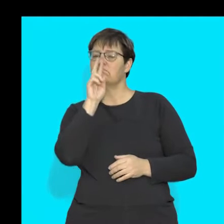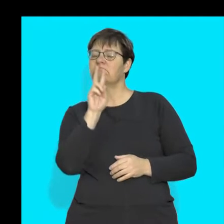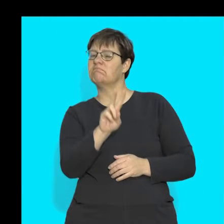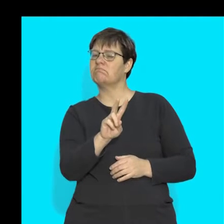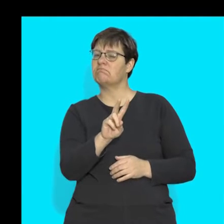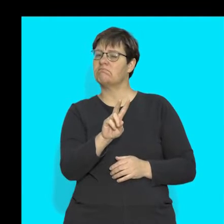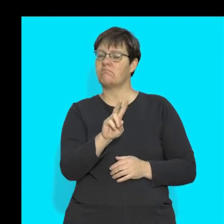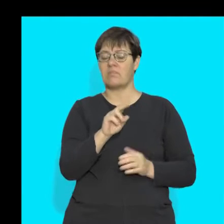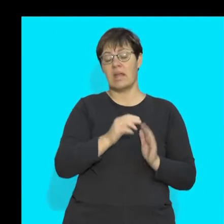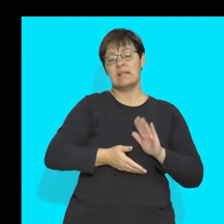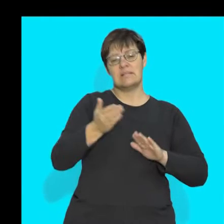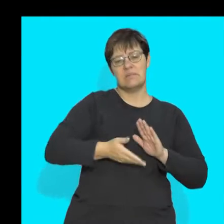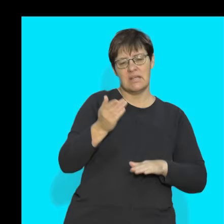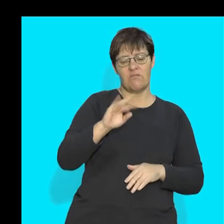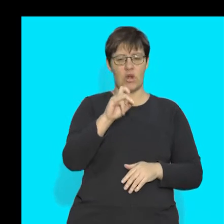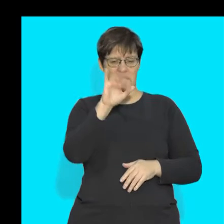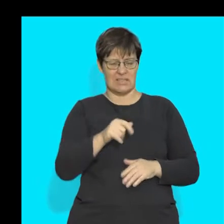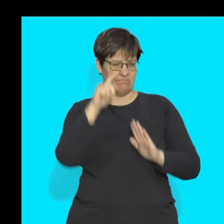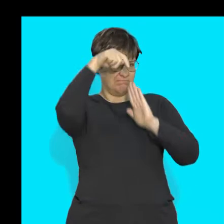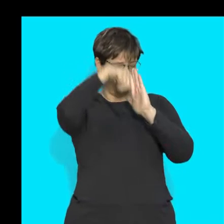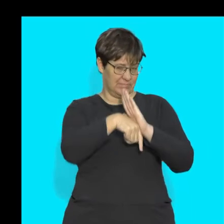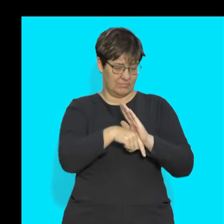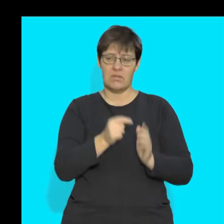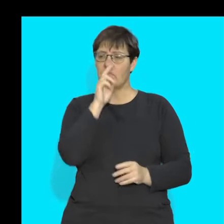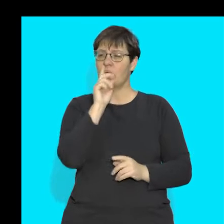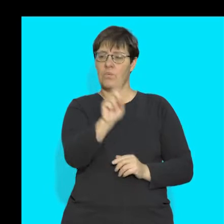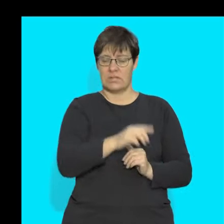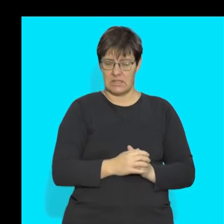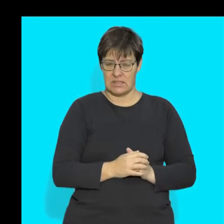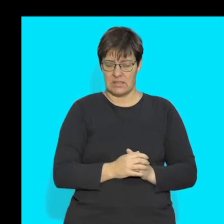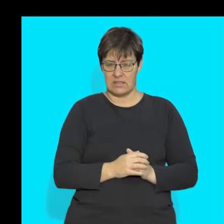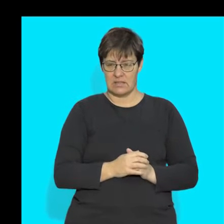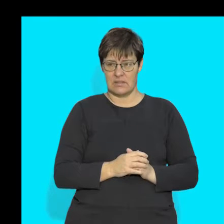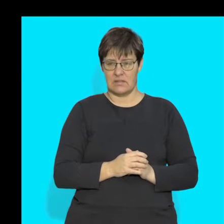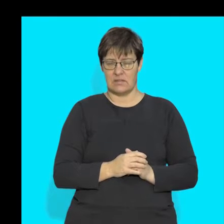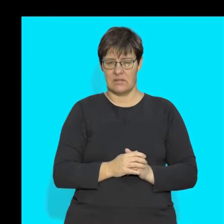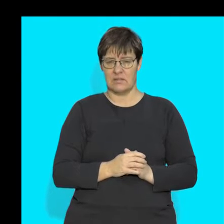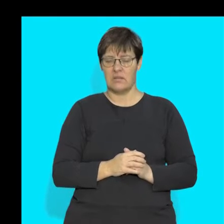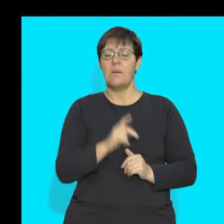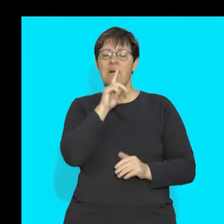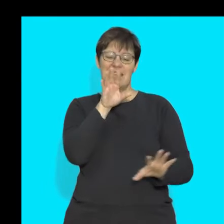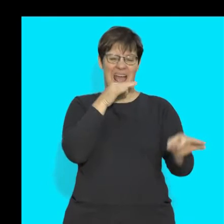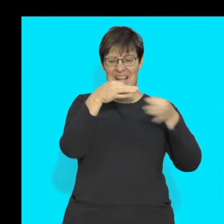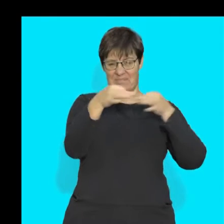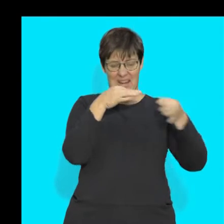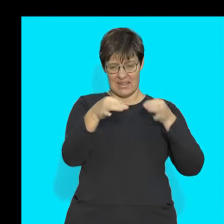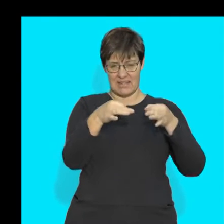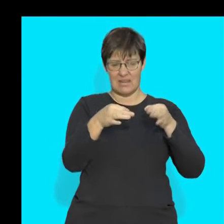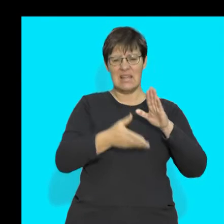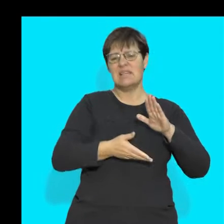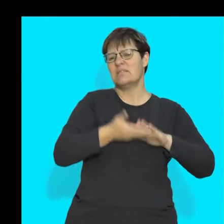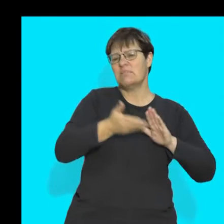Let's look at speed and velocity in detail. So this is what we're looking at. We need to be able to